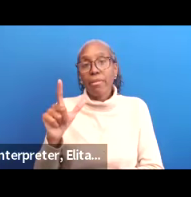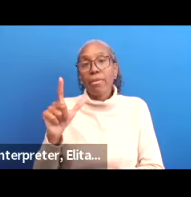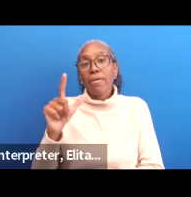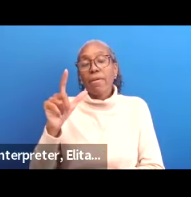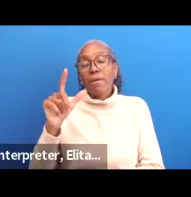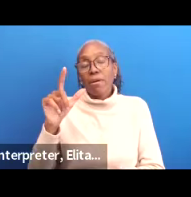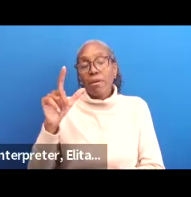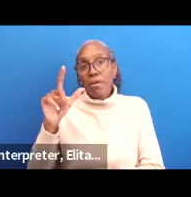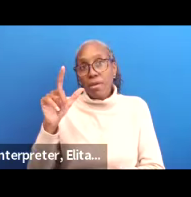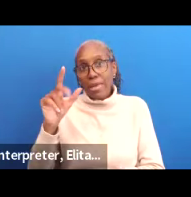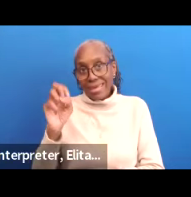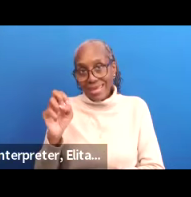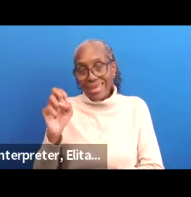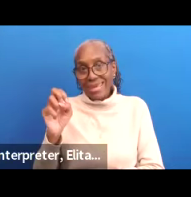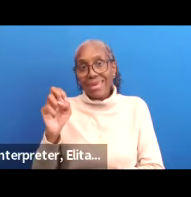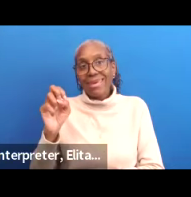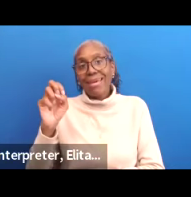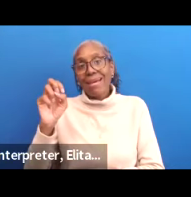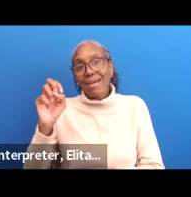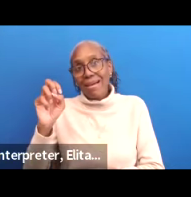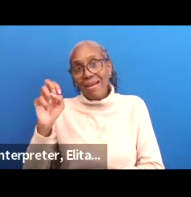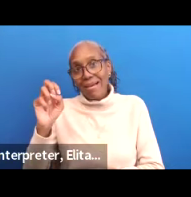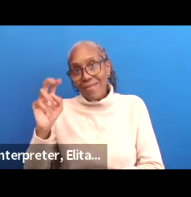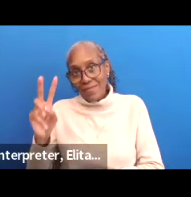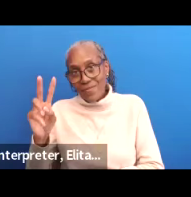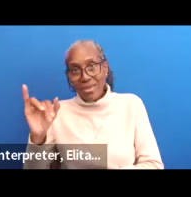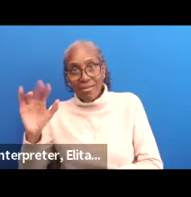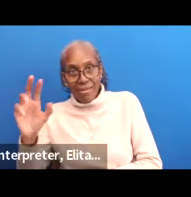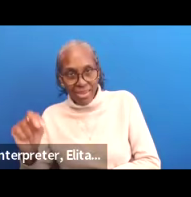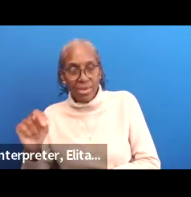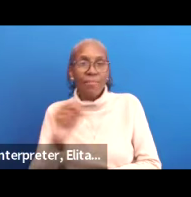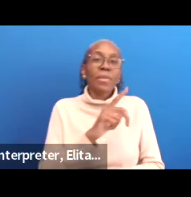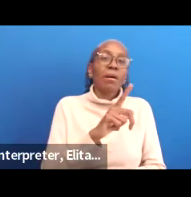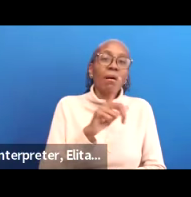Allevyn, which was useful for the ulcers that I had.